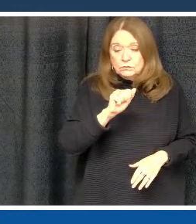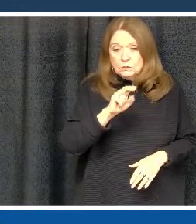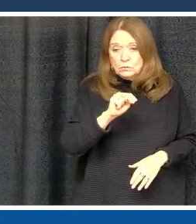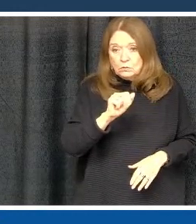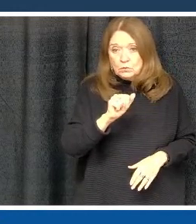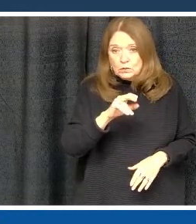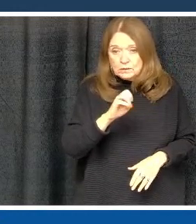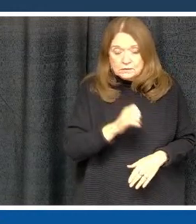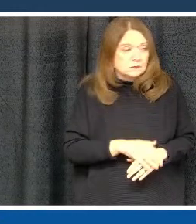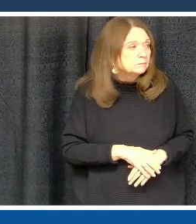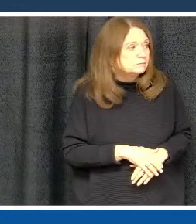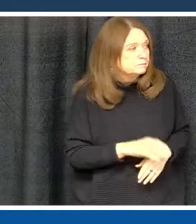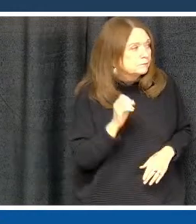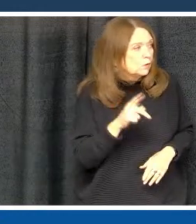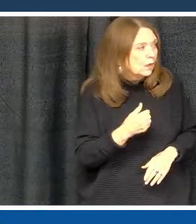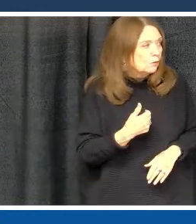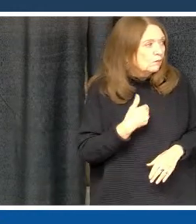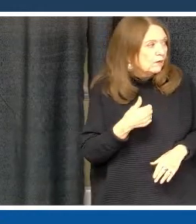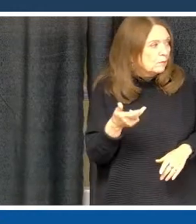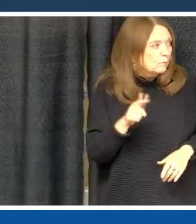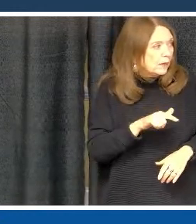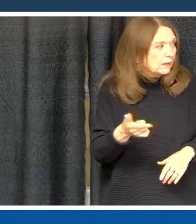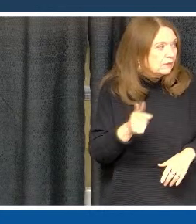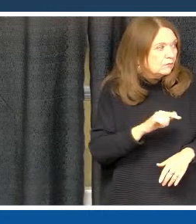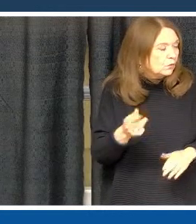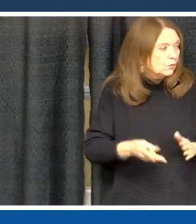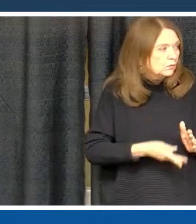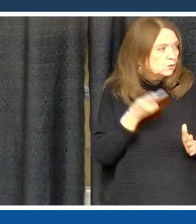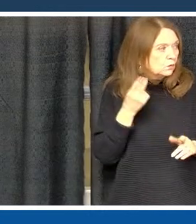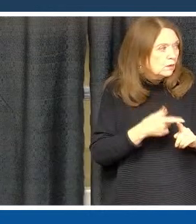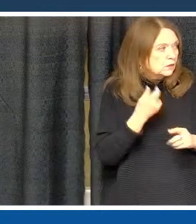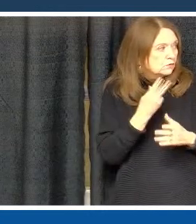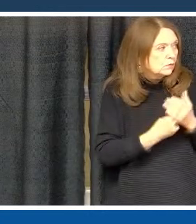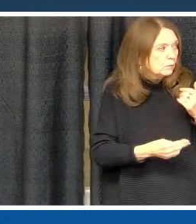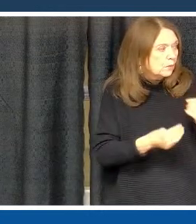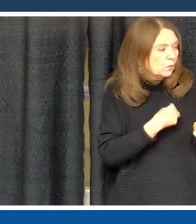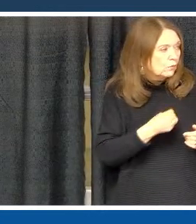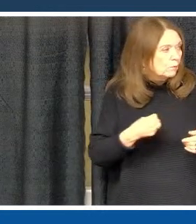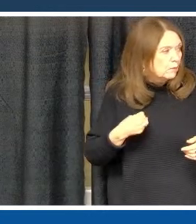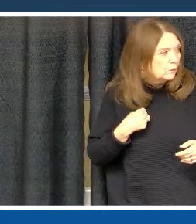Okay, we've had back and forth twice from both members.